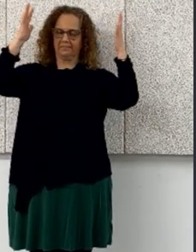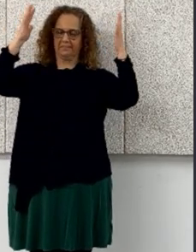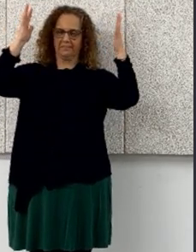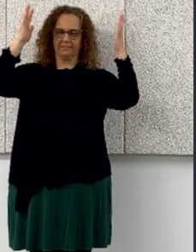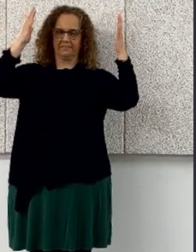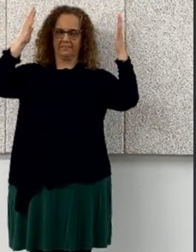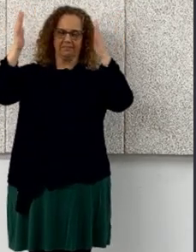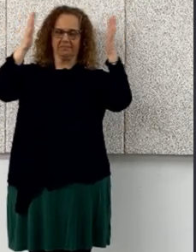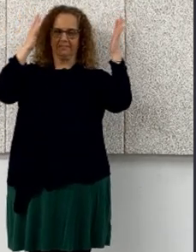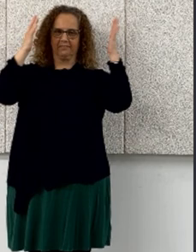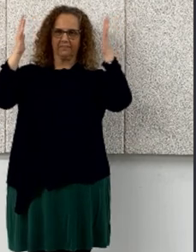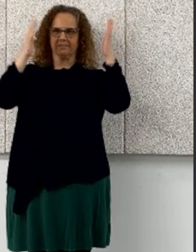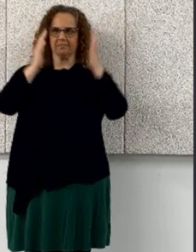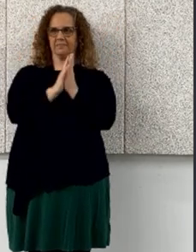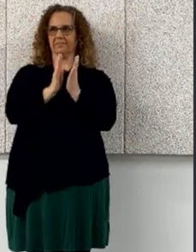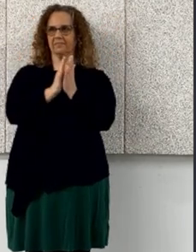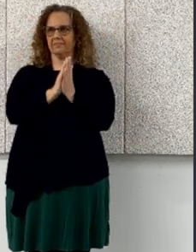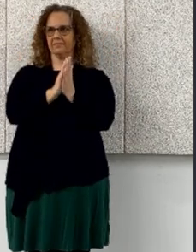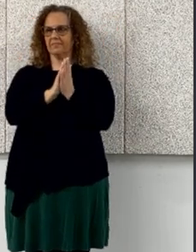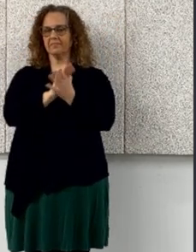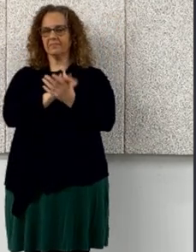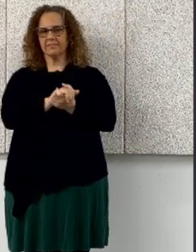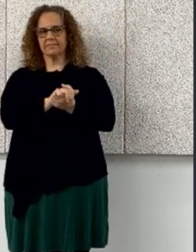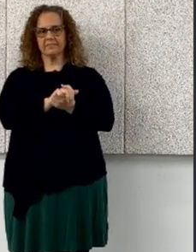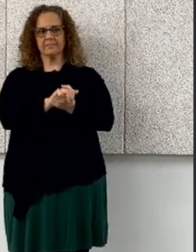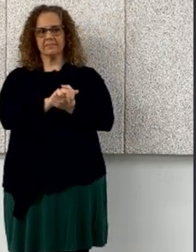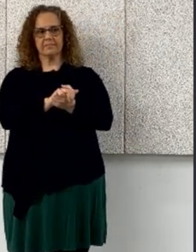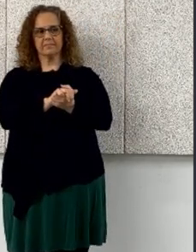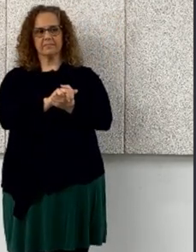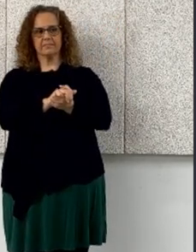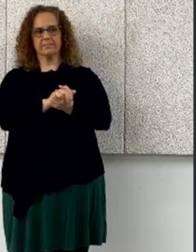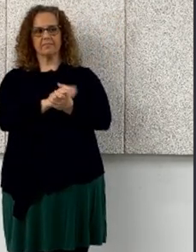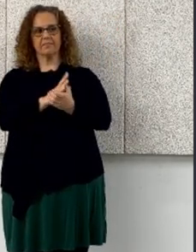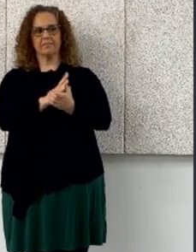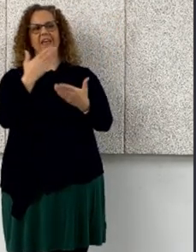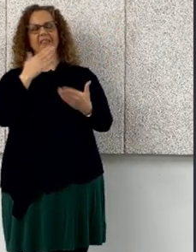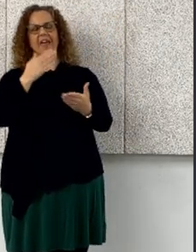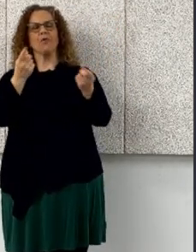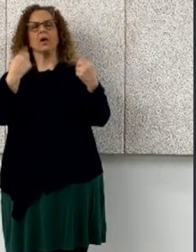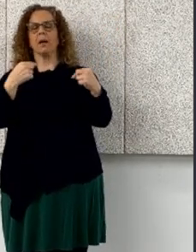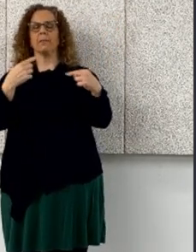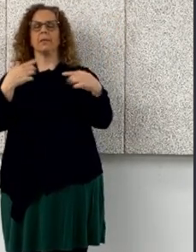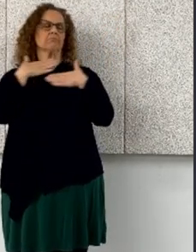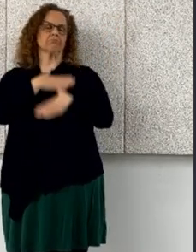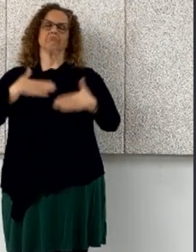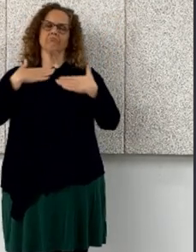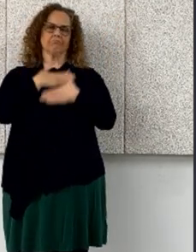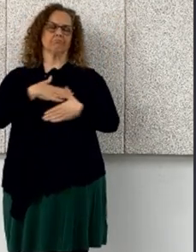for your creativity, and for your presence. This was a sheer delight.